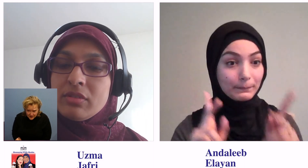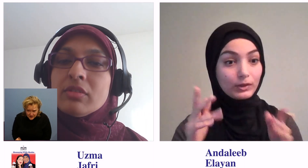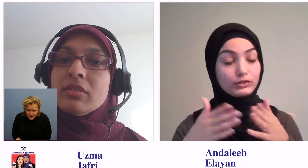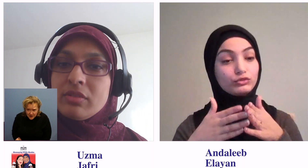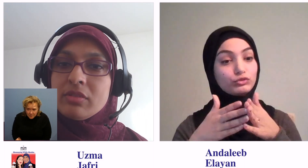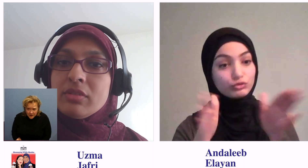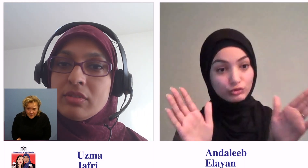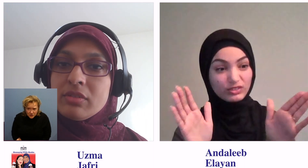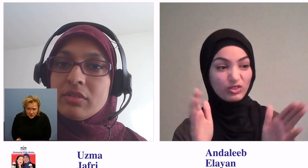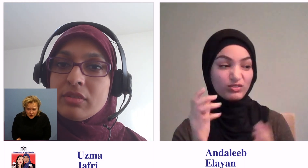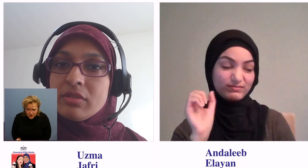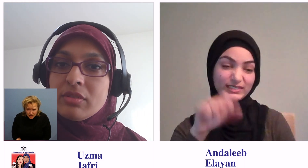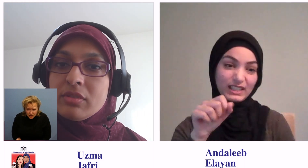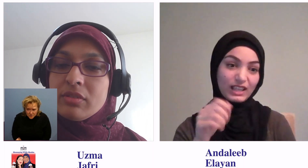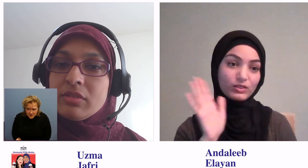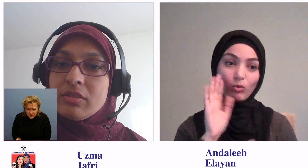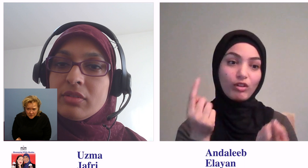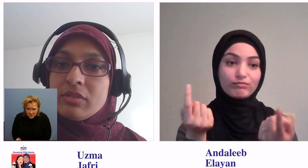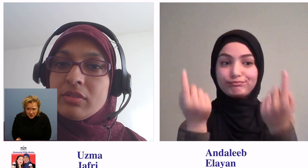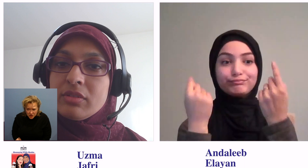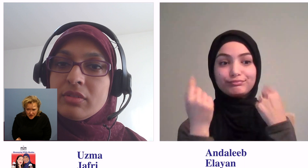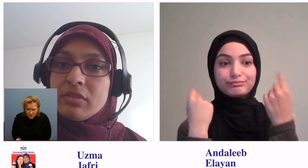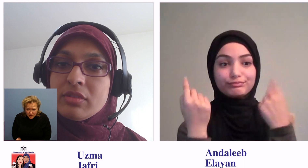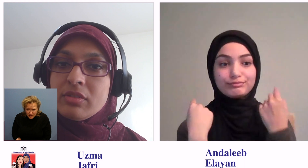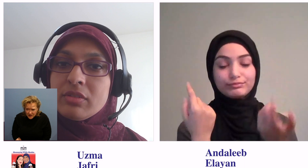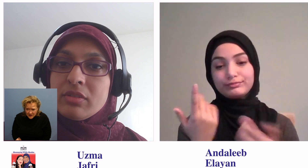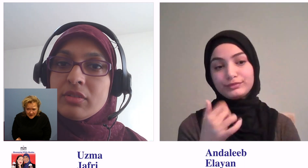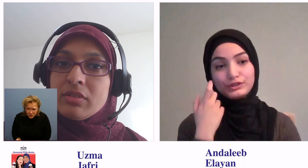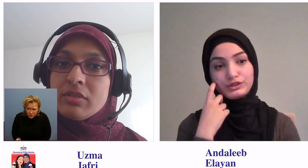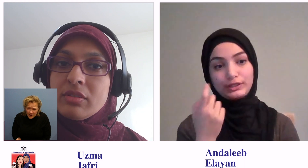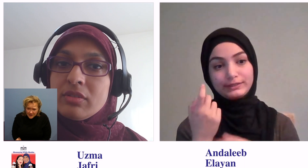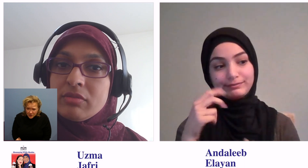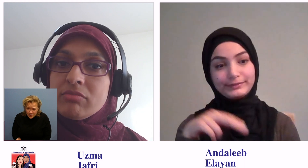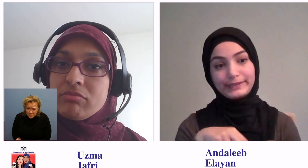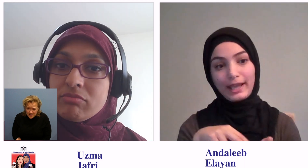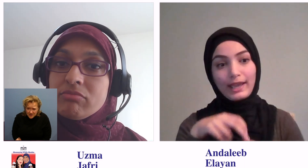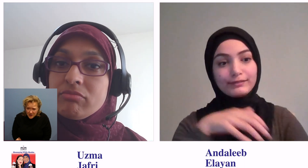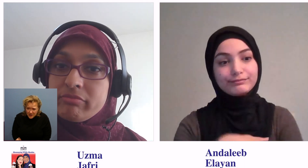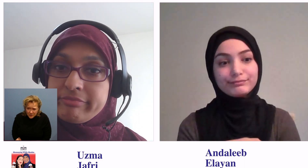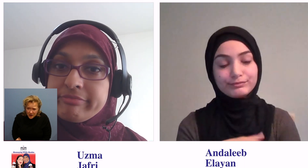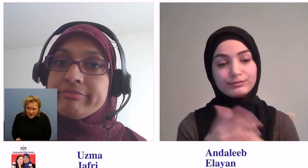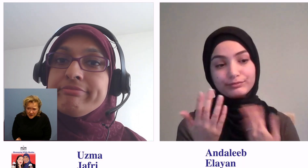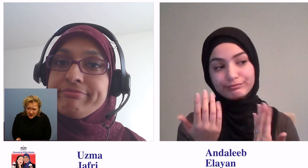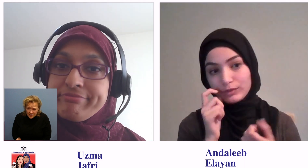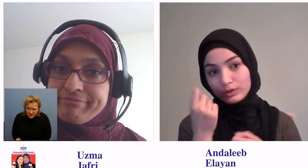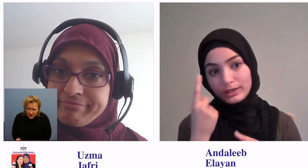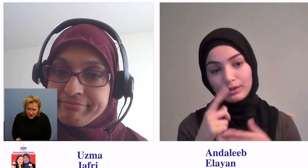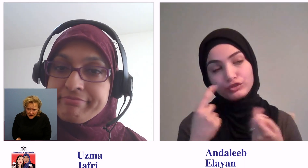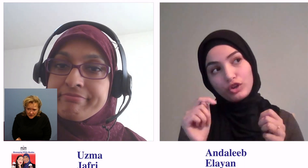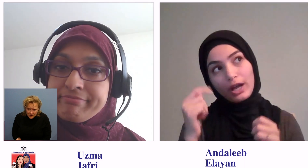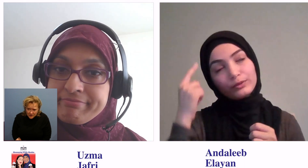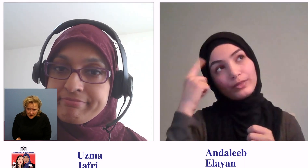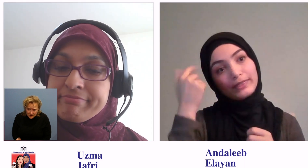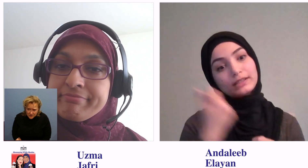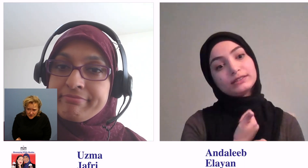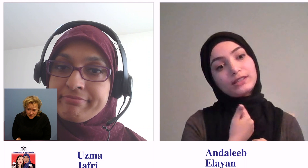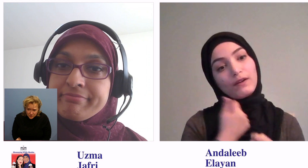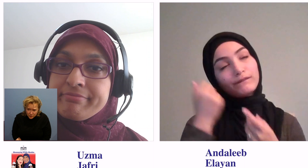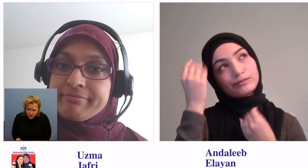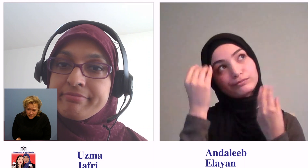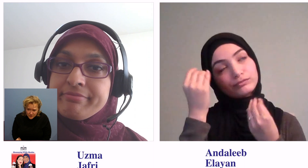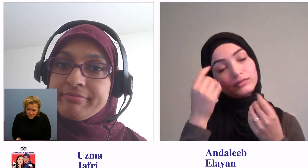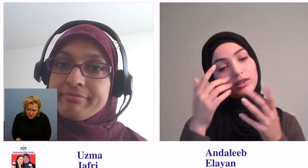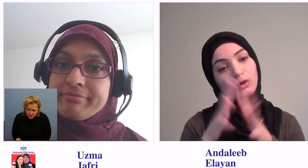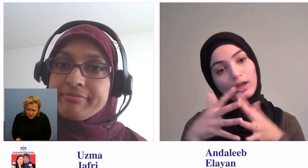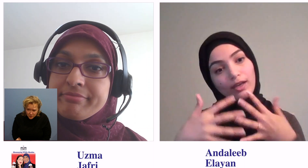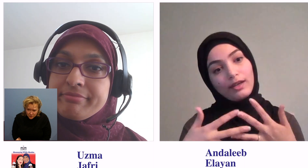for that. But in, in terms of deaf people in general, you're right. They're going to be there and they're not going to get a lot out of it. They'll do